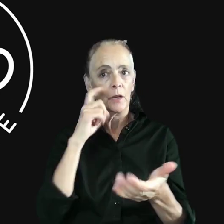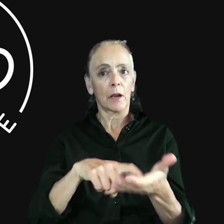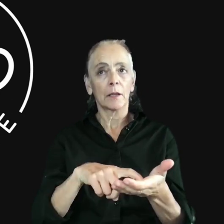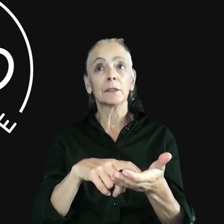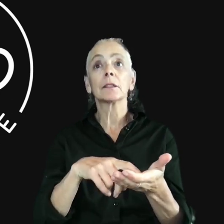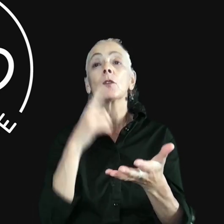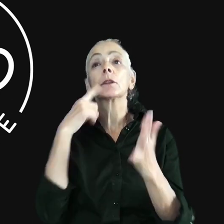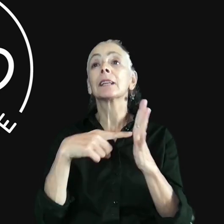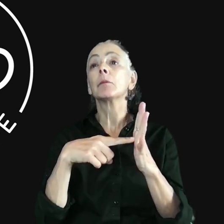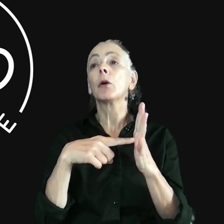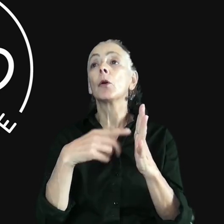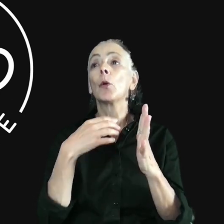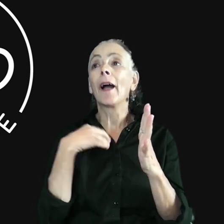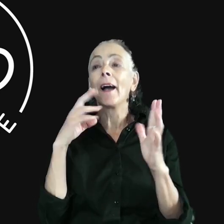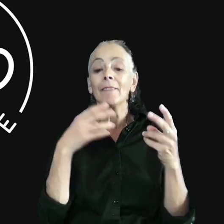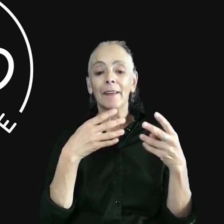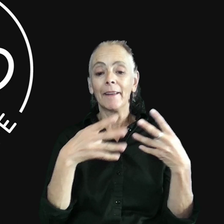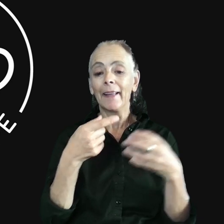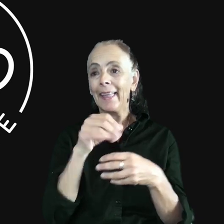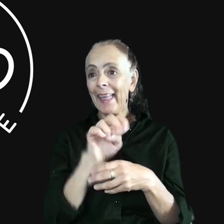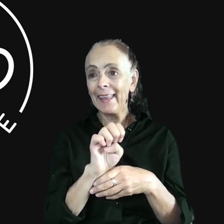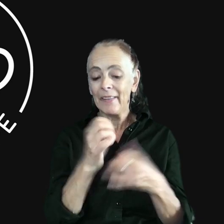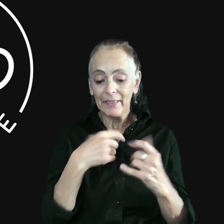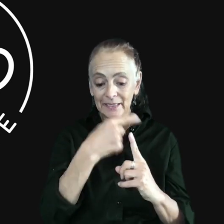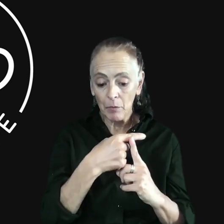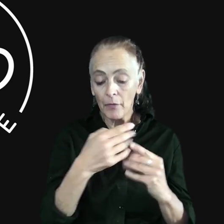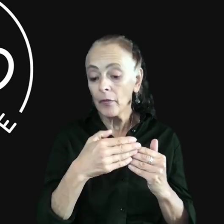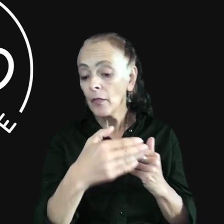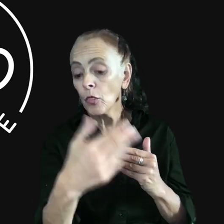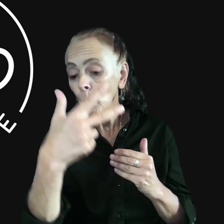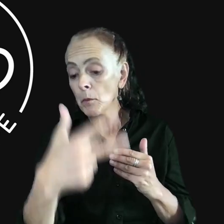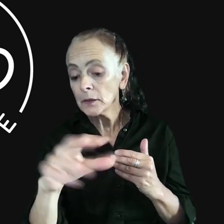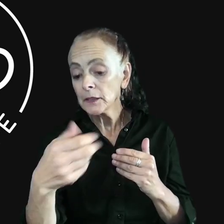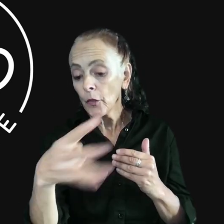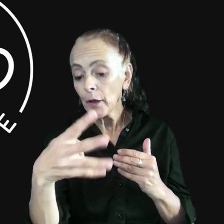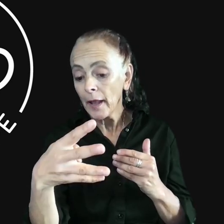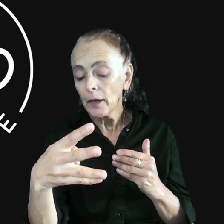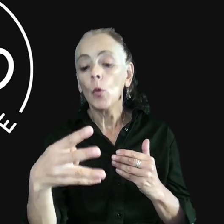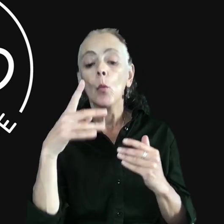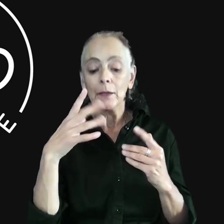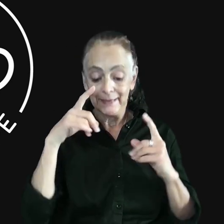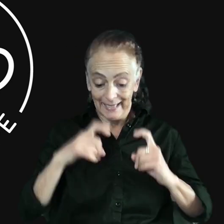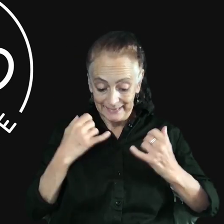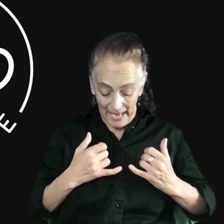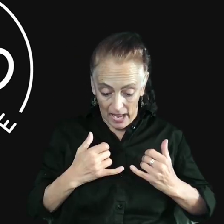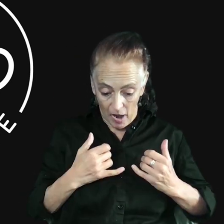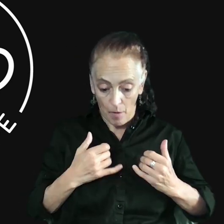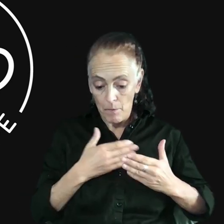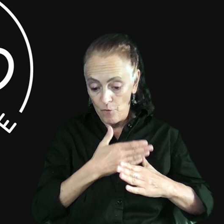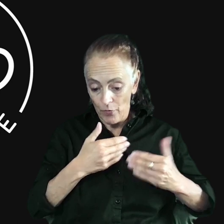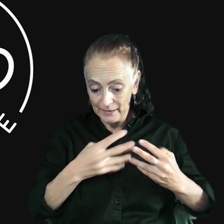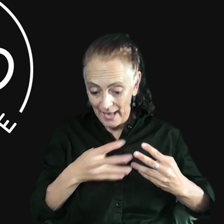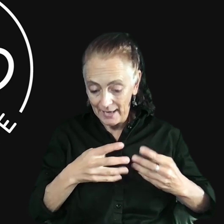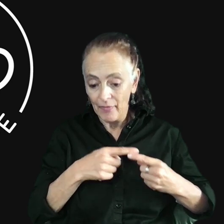okay well there's a gate you know this month and then in three months there's another gate i'm gonna do a test before and a test before the next one that